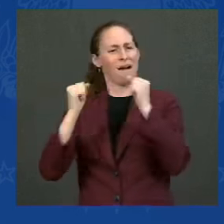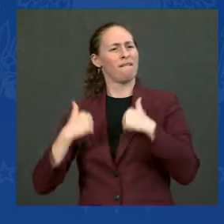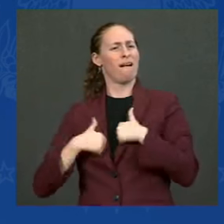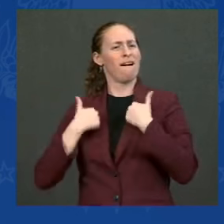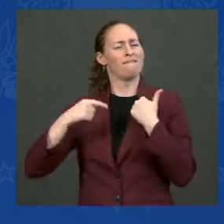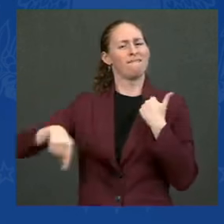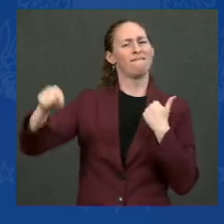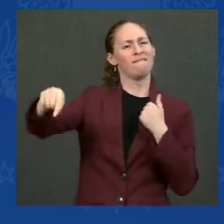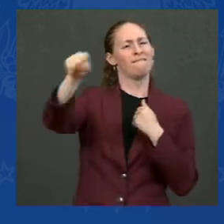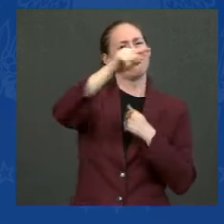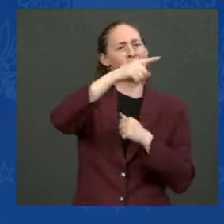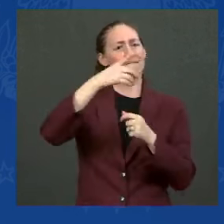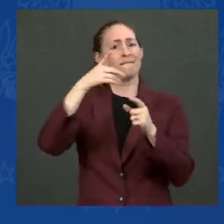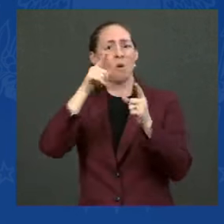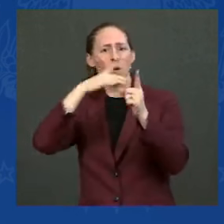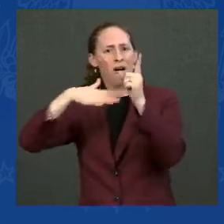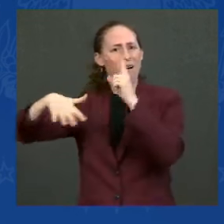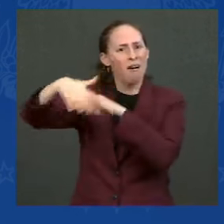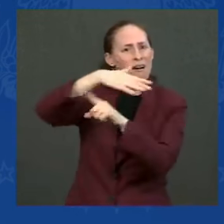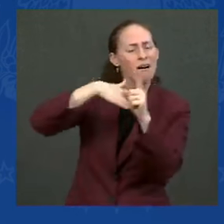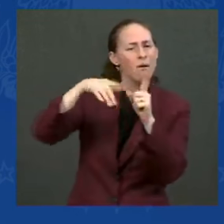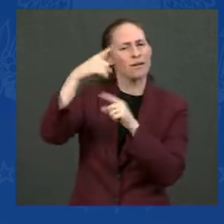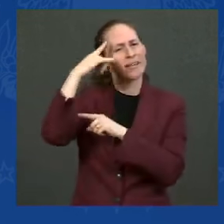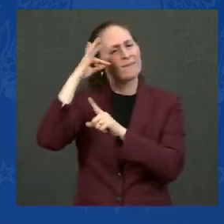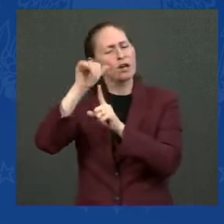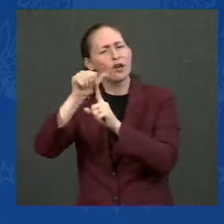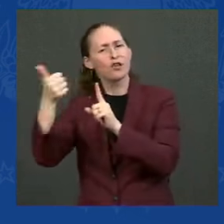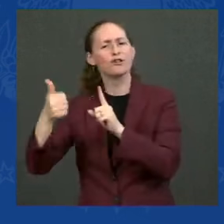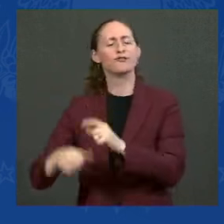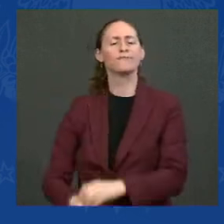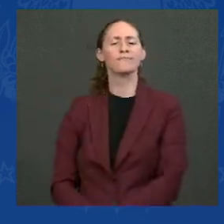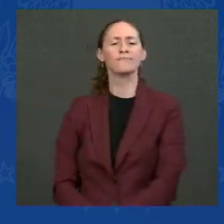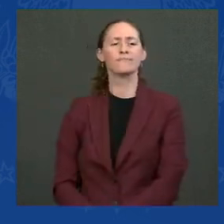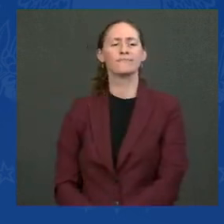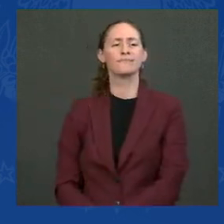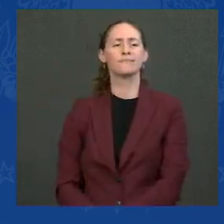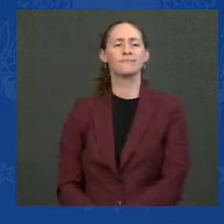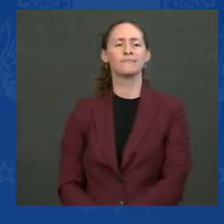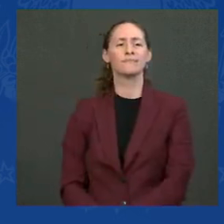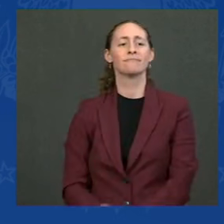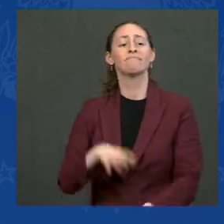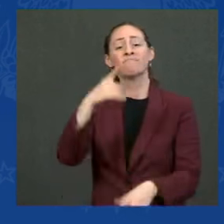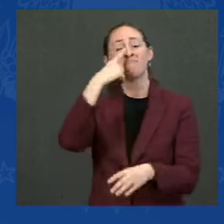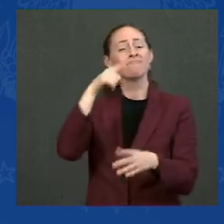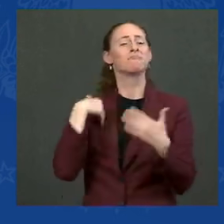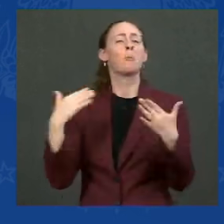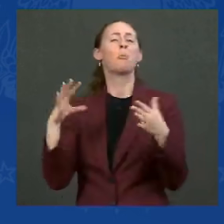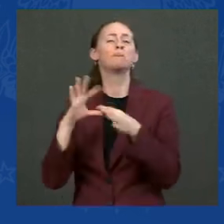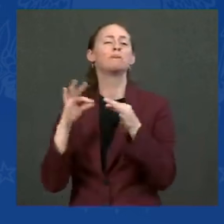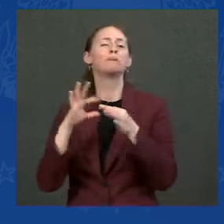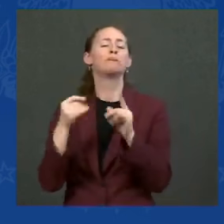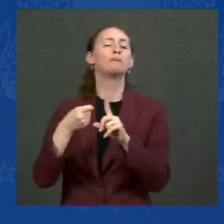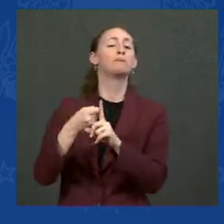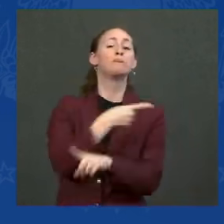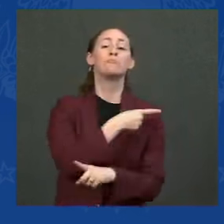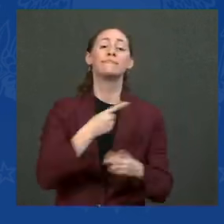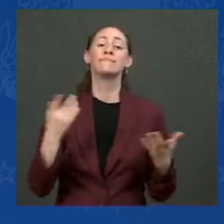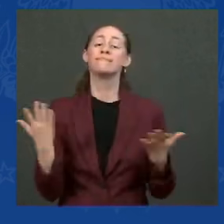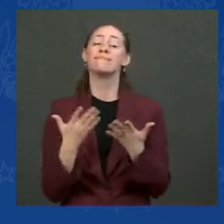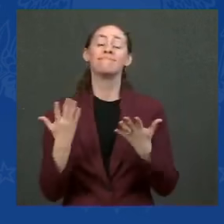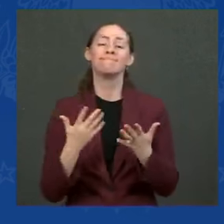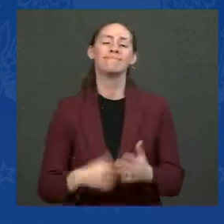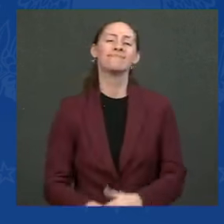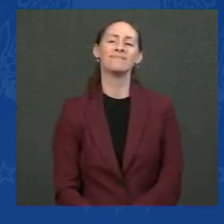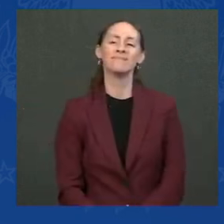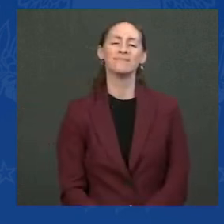those around you. You know, if I can digress for just a second, last night I was on the television, I was